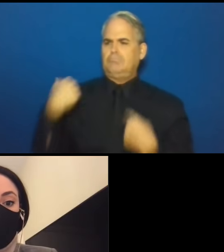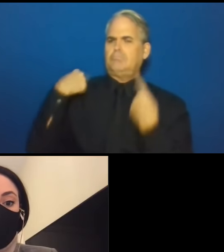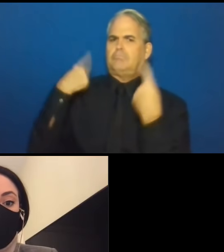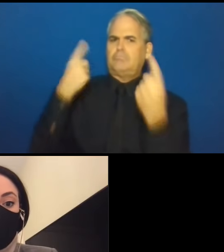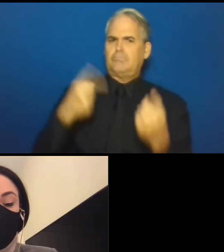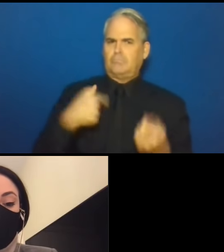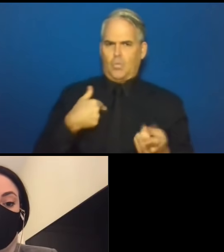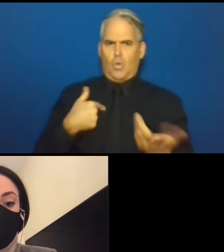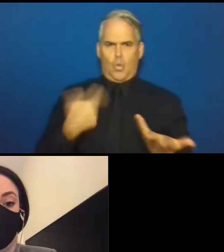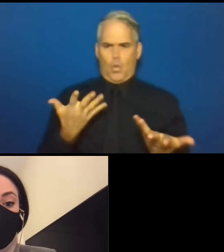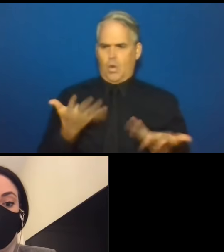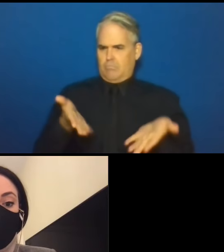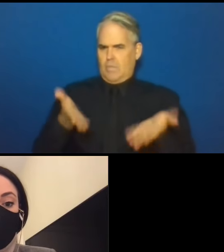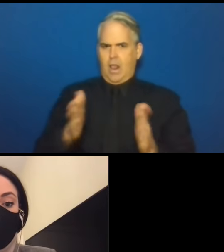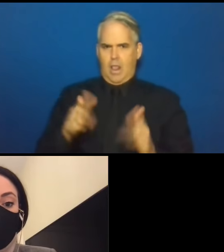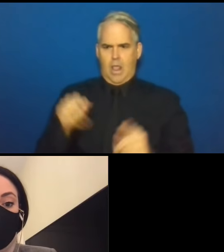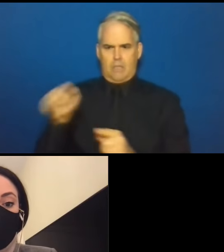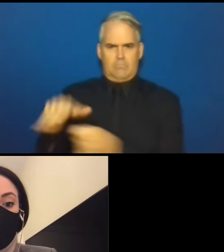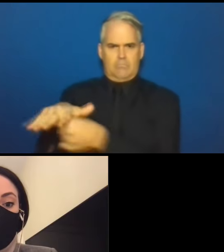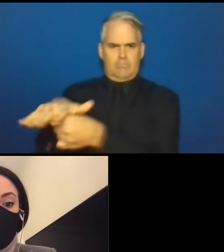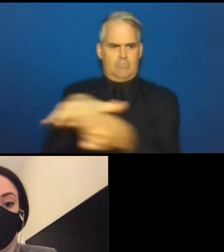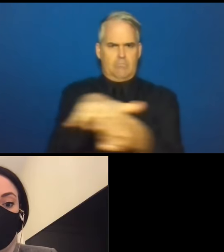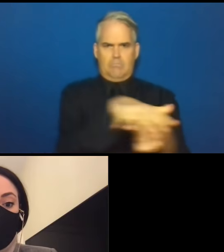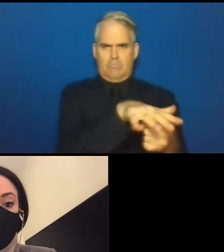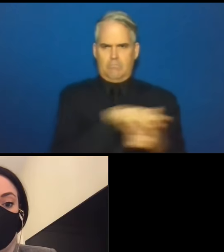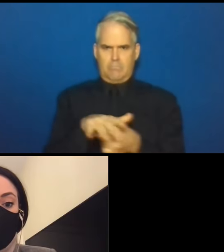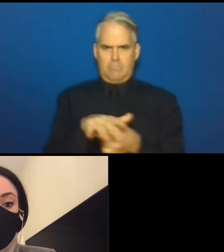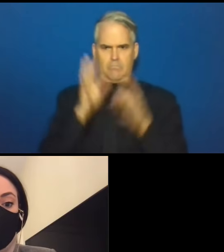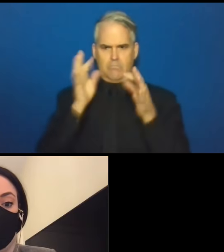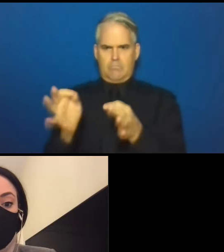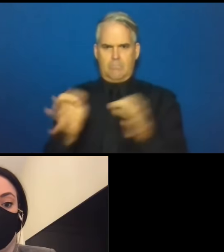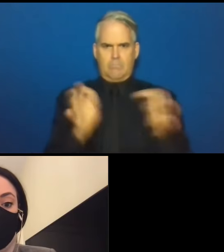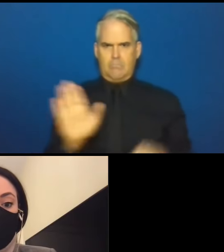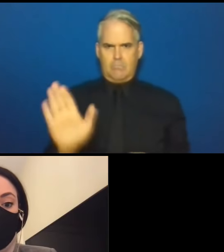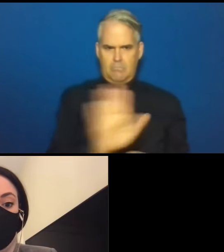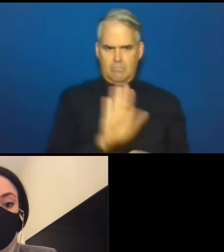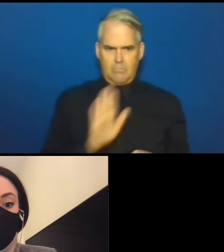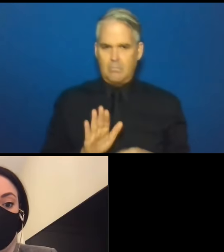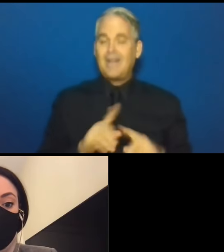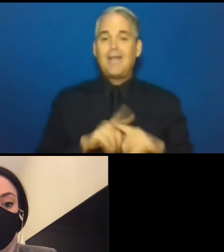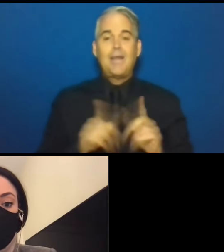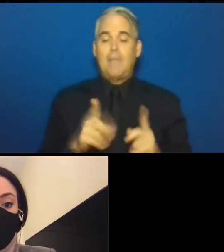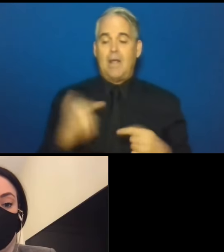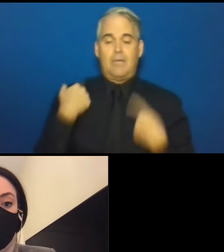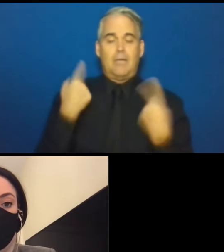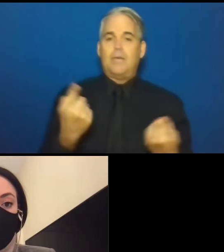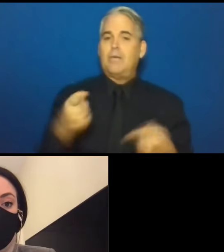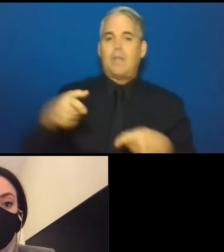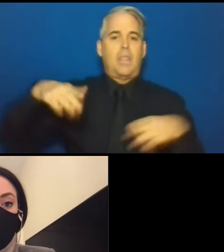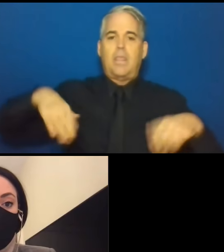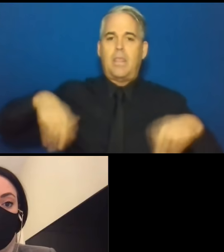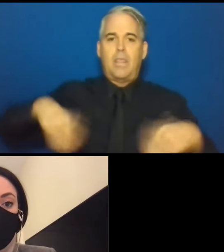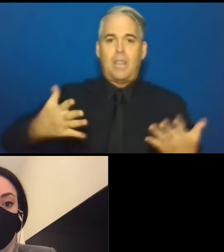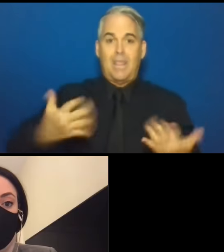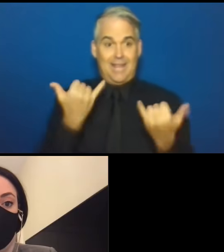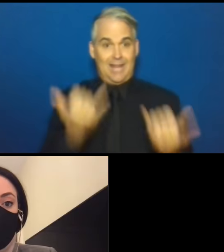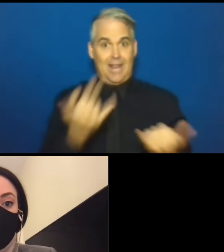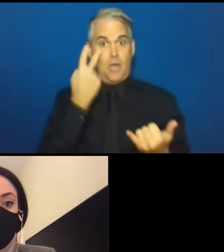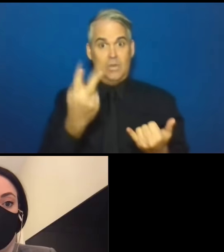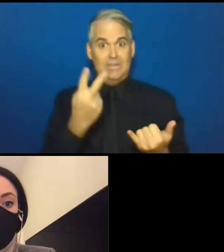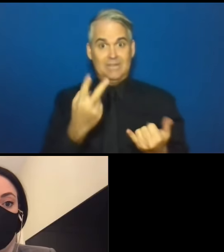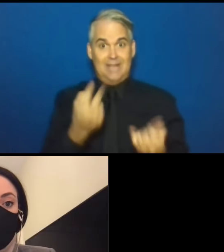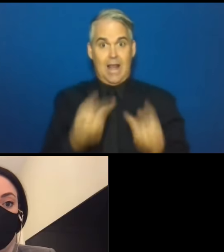restrictions. Unfortunately, until now, they have not done that. And the time has come, with the cases rising as quickly as they are, that